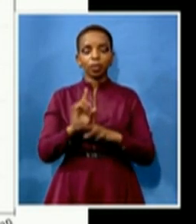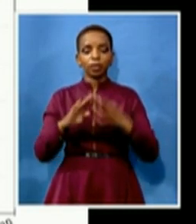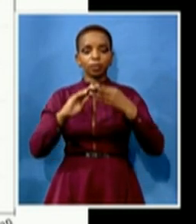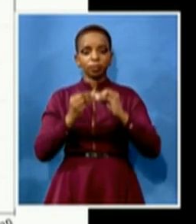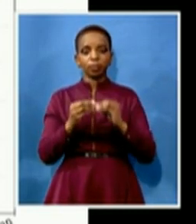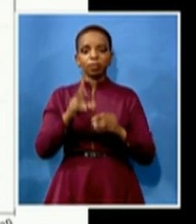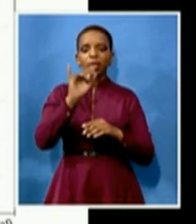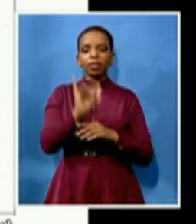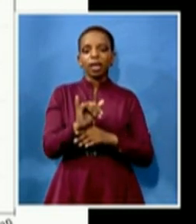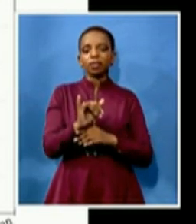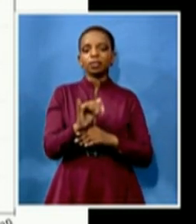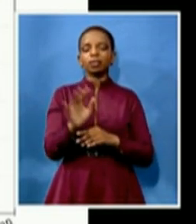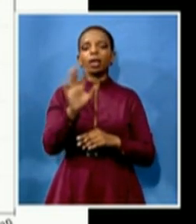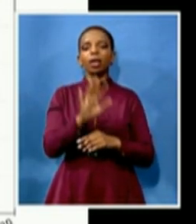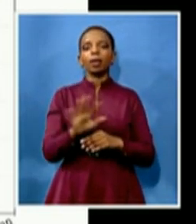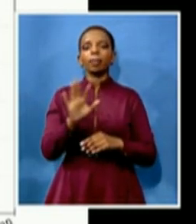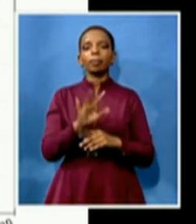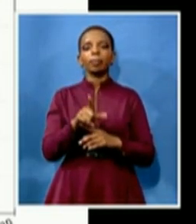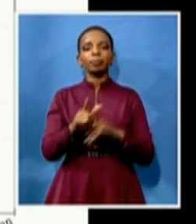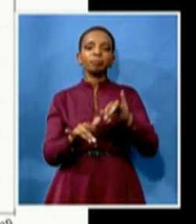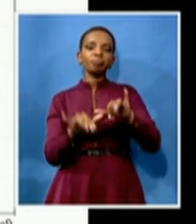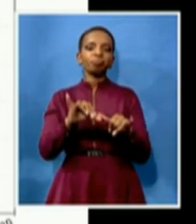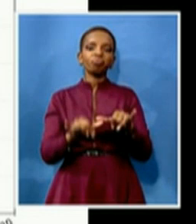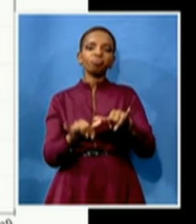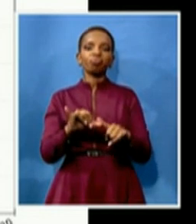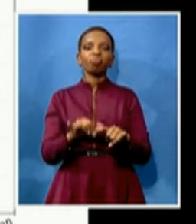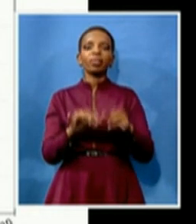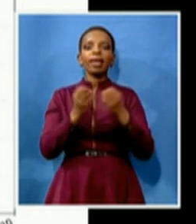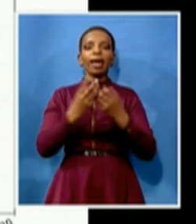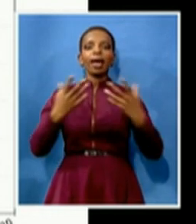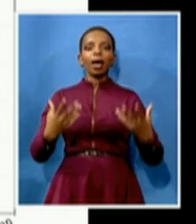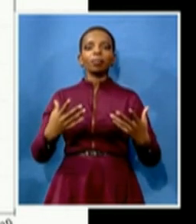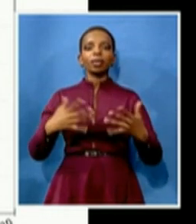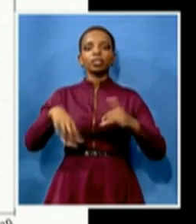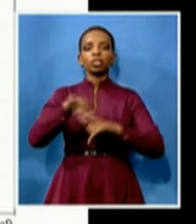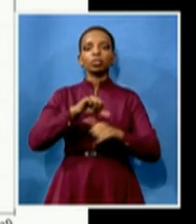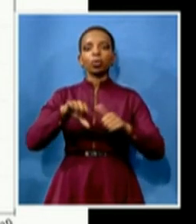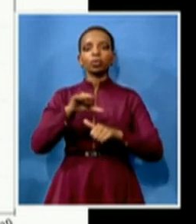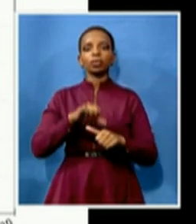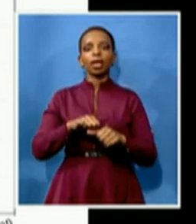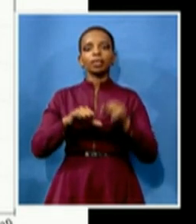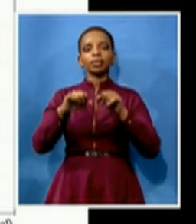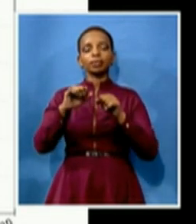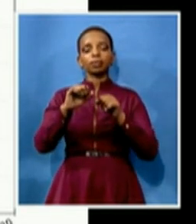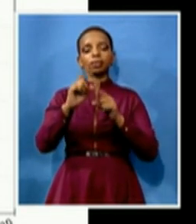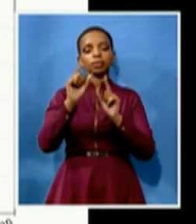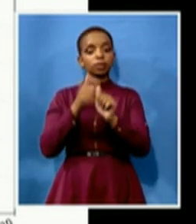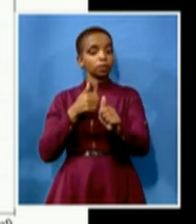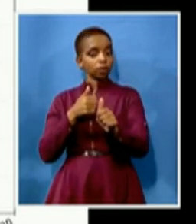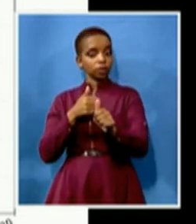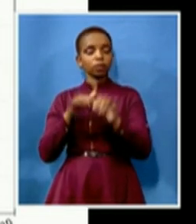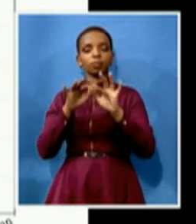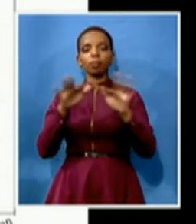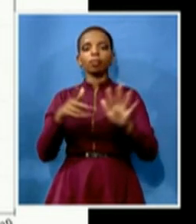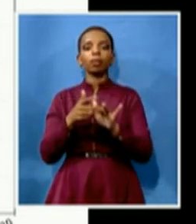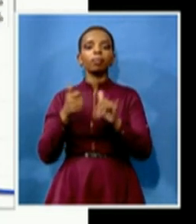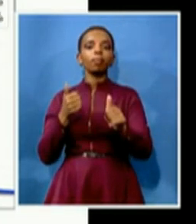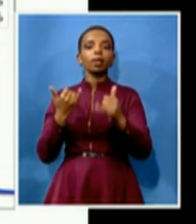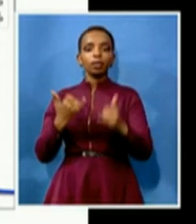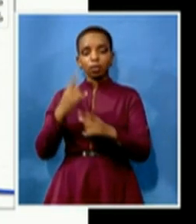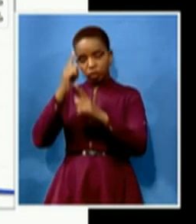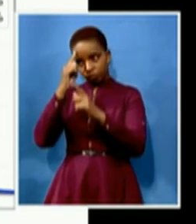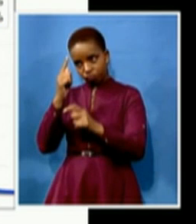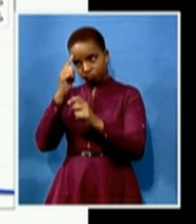how much social distancing is adhered to now compared to before lockdown. The importance of